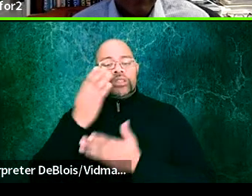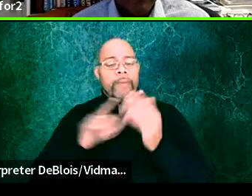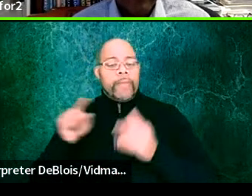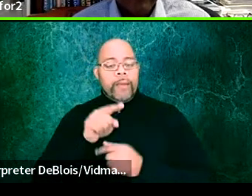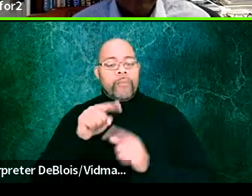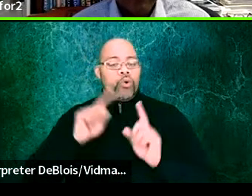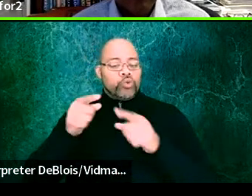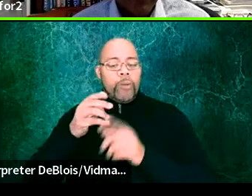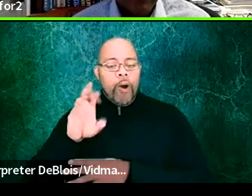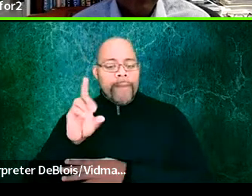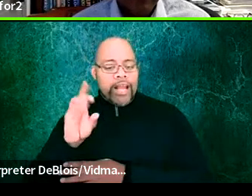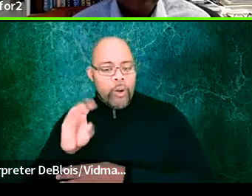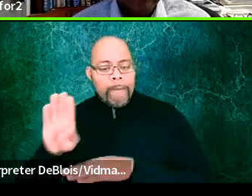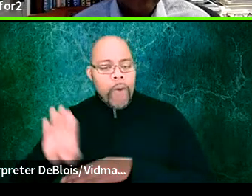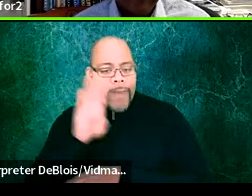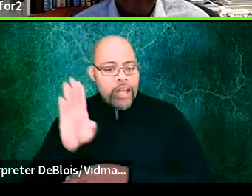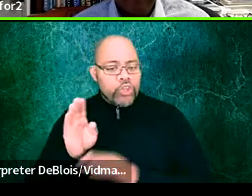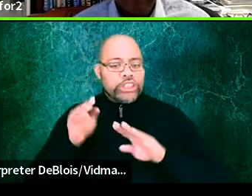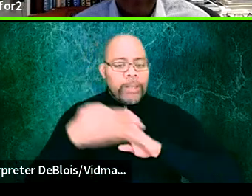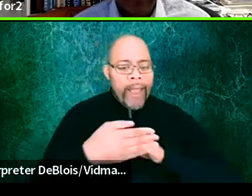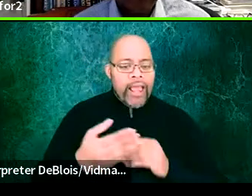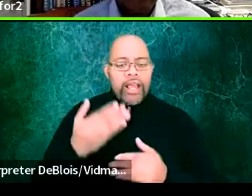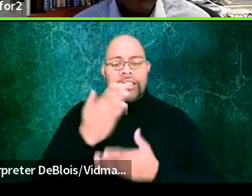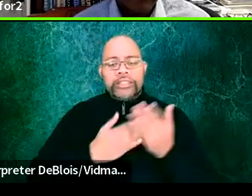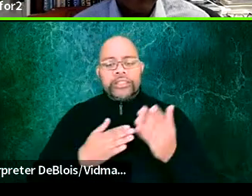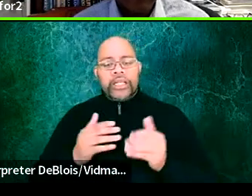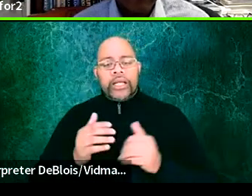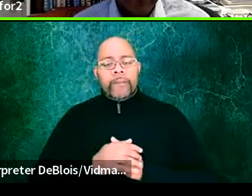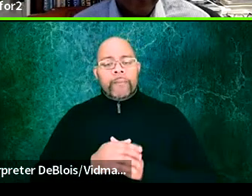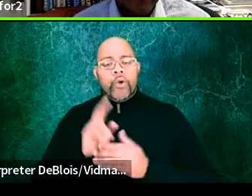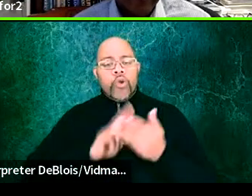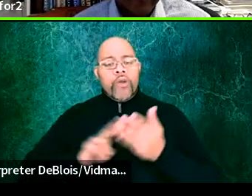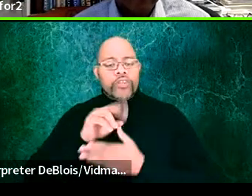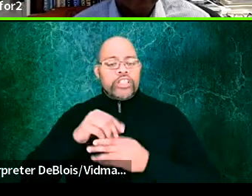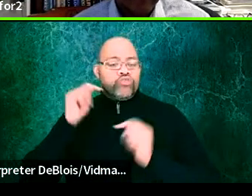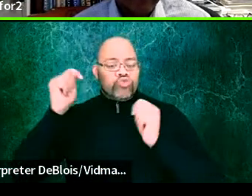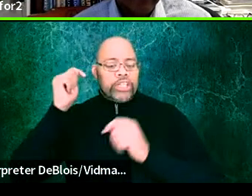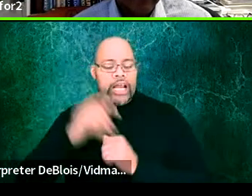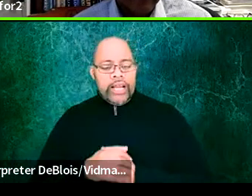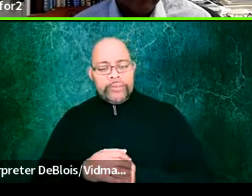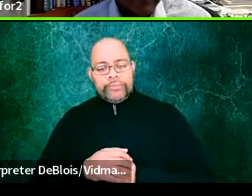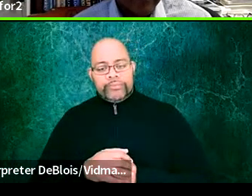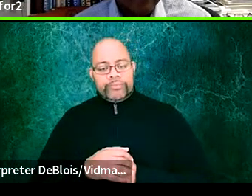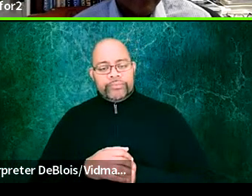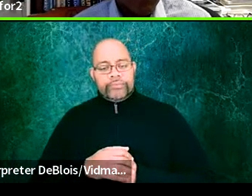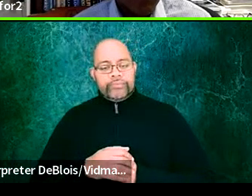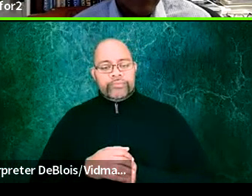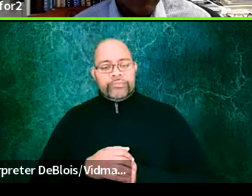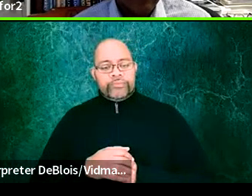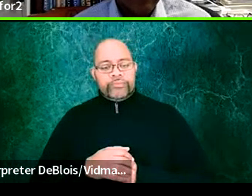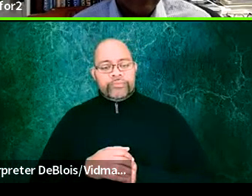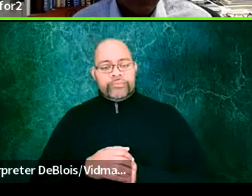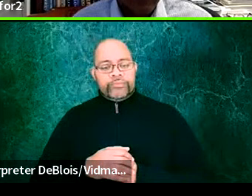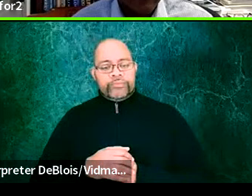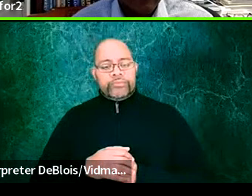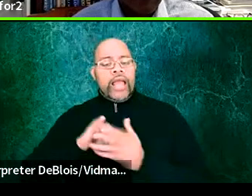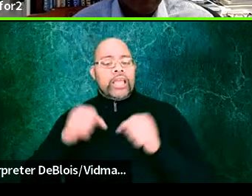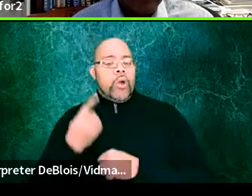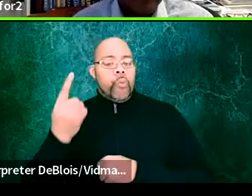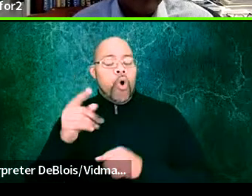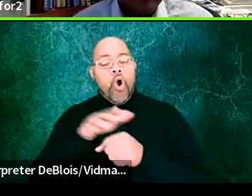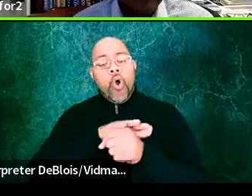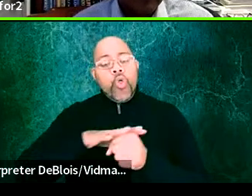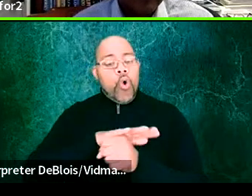go to Barbados, some Jamaica, and then some at the University in Trinidad. So that could be one